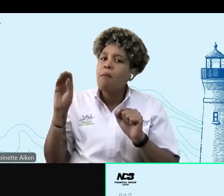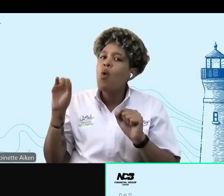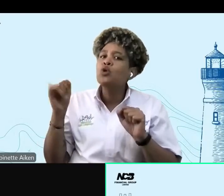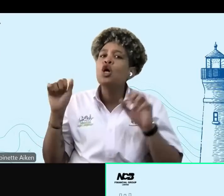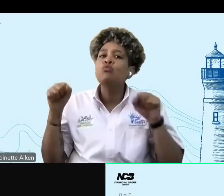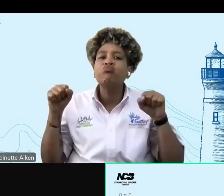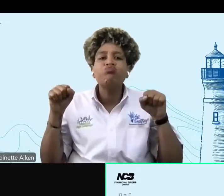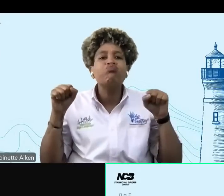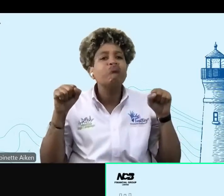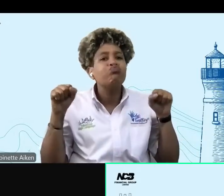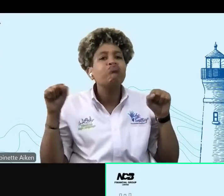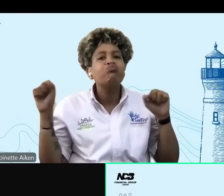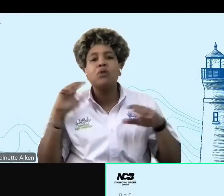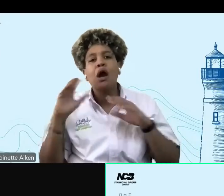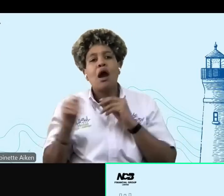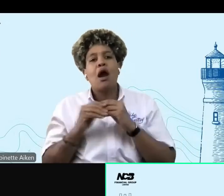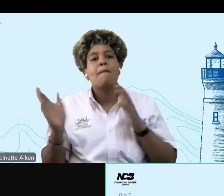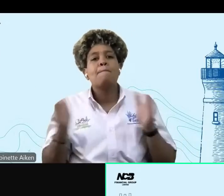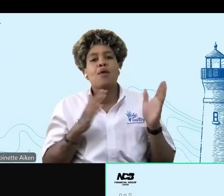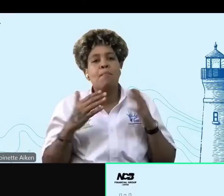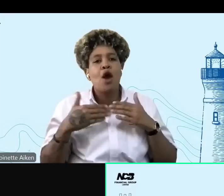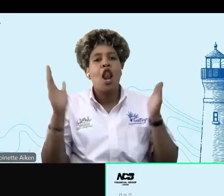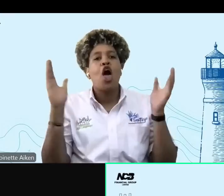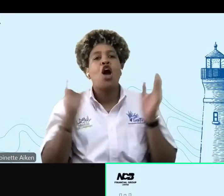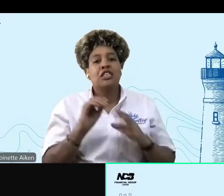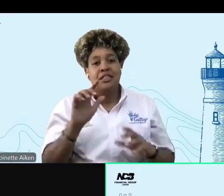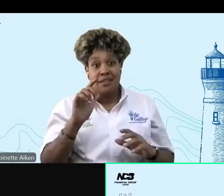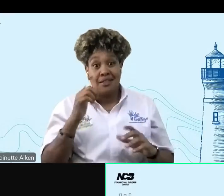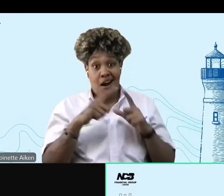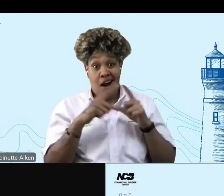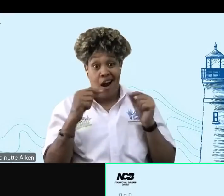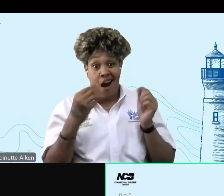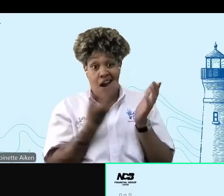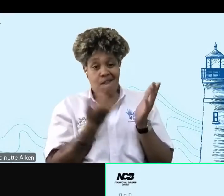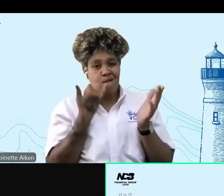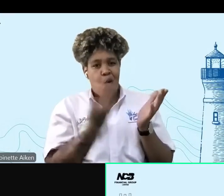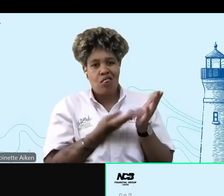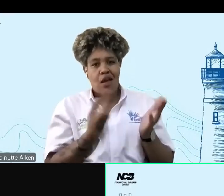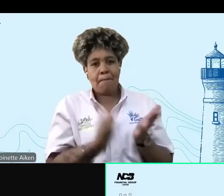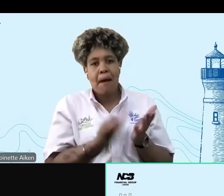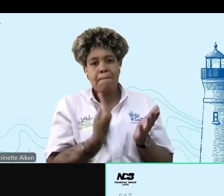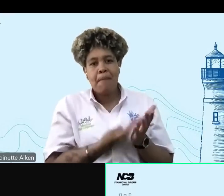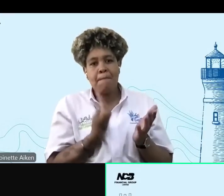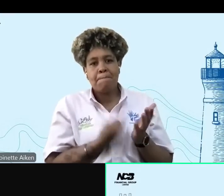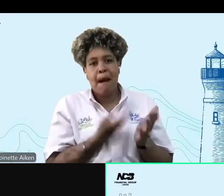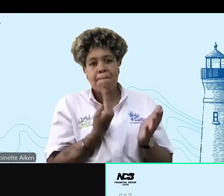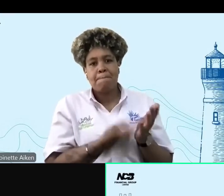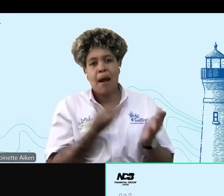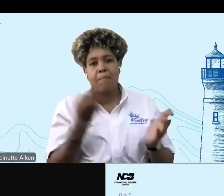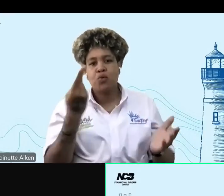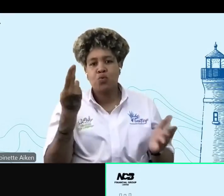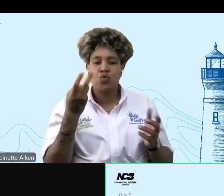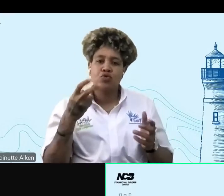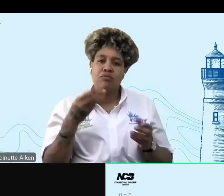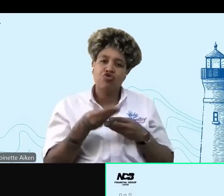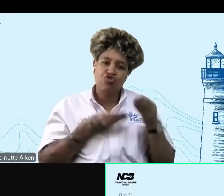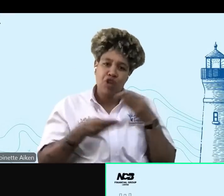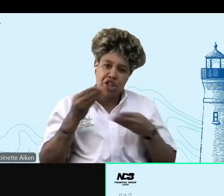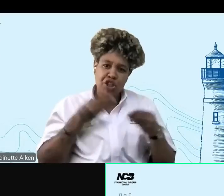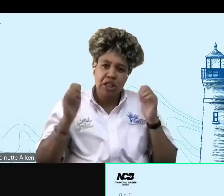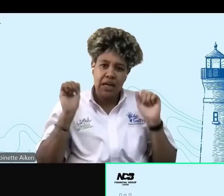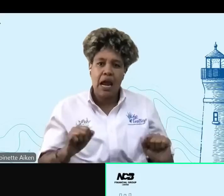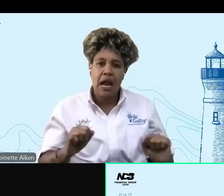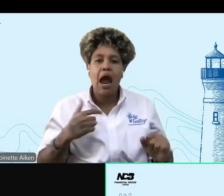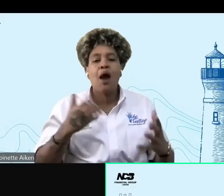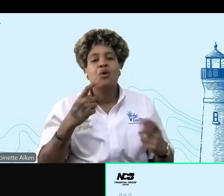and then we'd be prepared to launch Visa in Link as well as NFC capability so you can tap and use the transactions. I